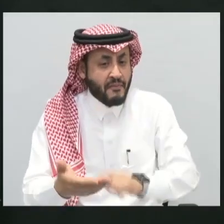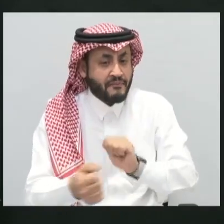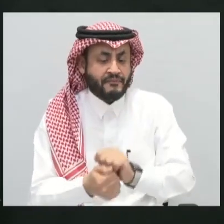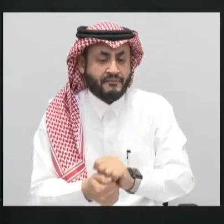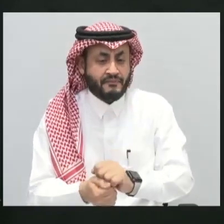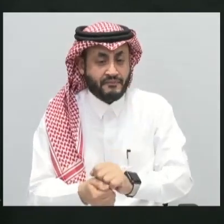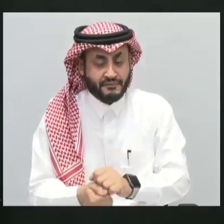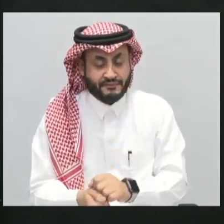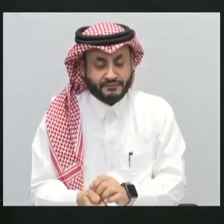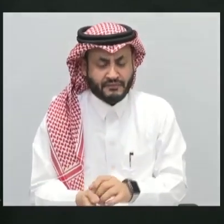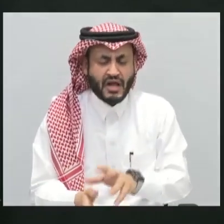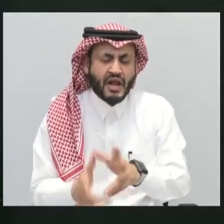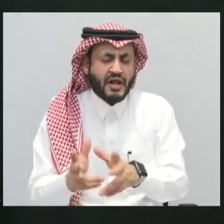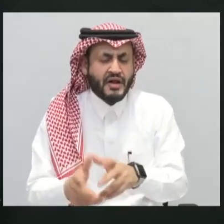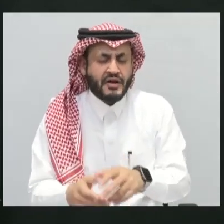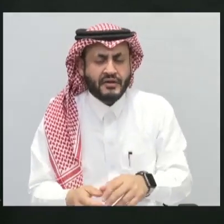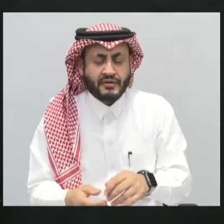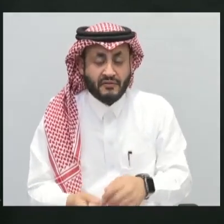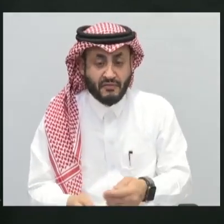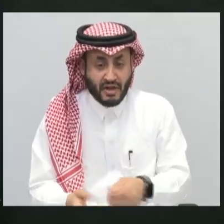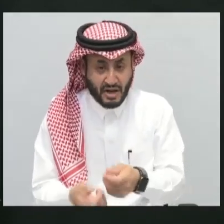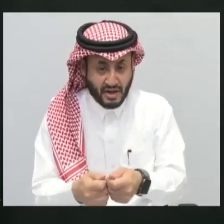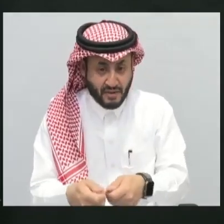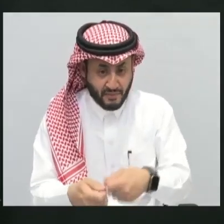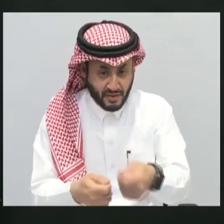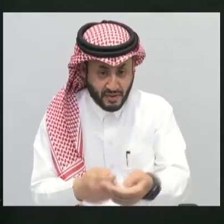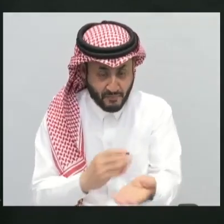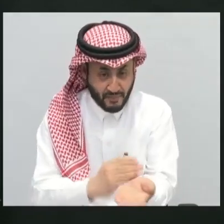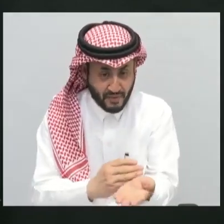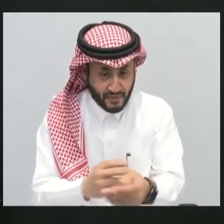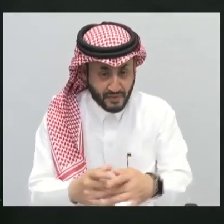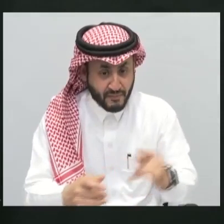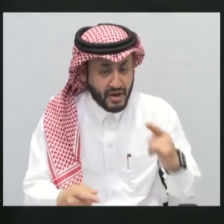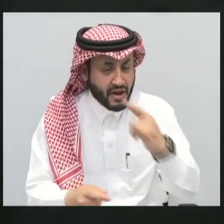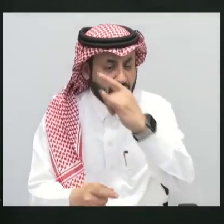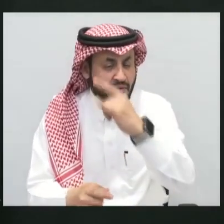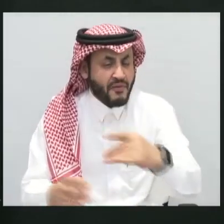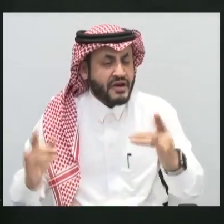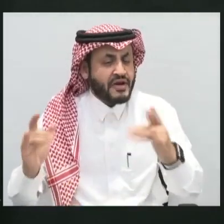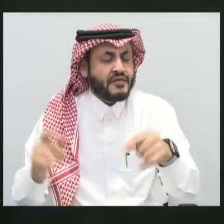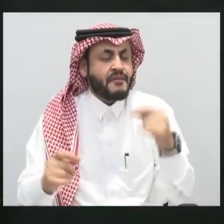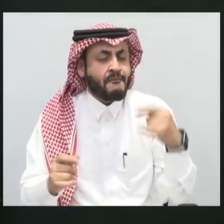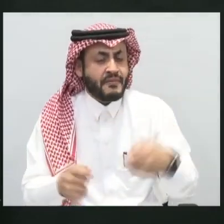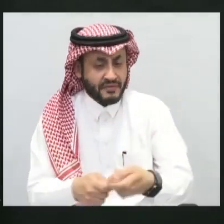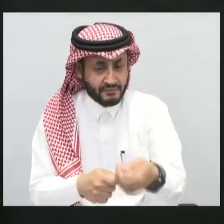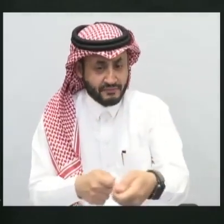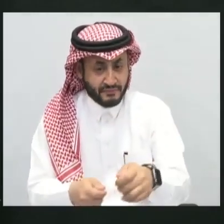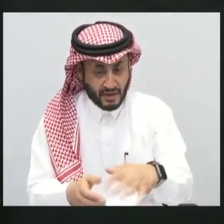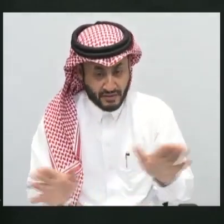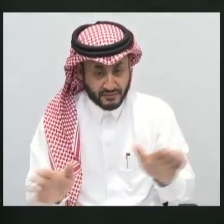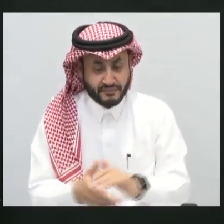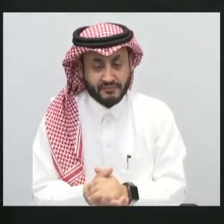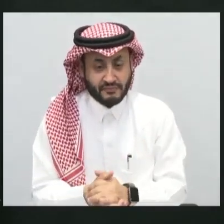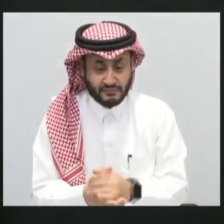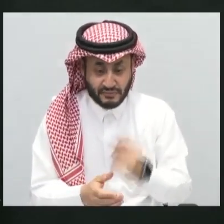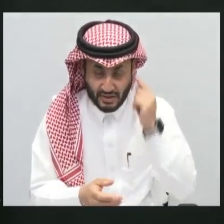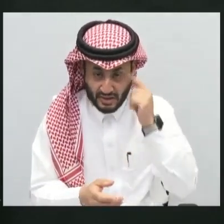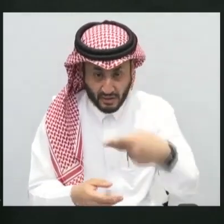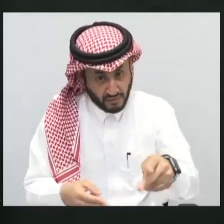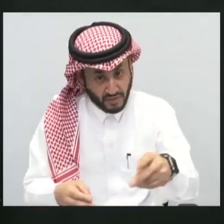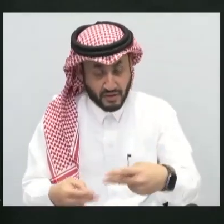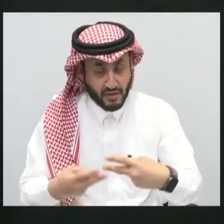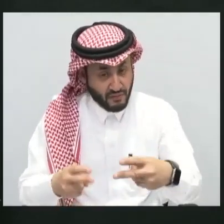For example, if I book a trip to go to Jeddah, for example. So I can use